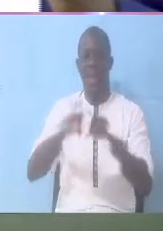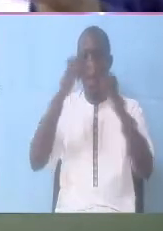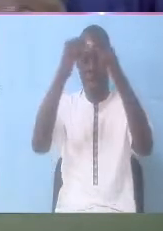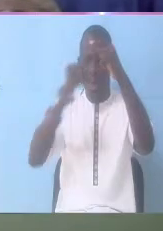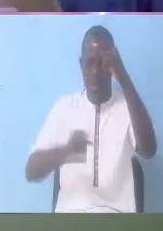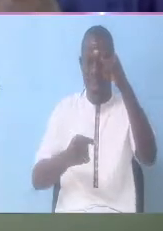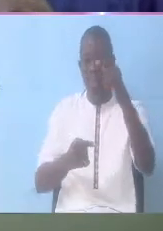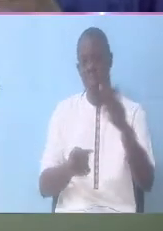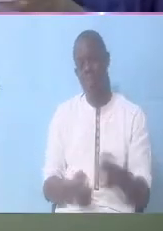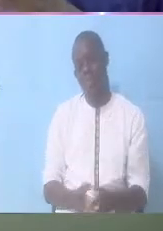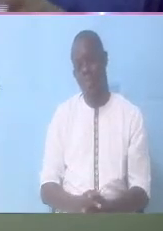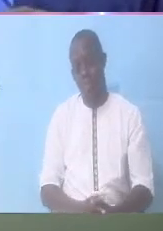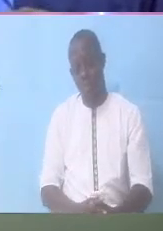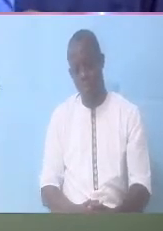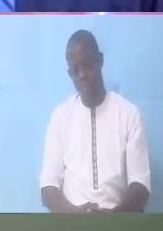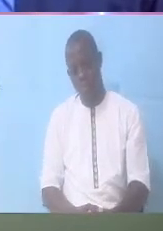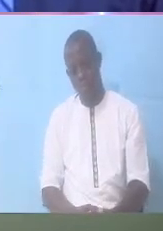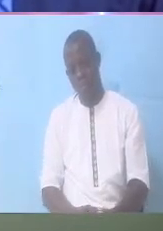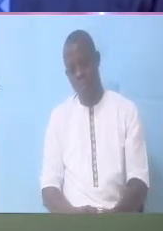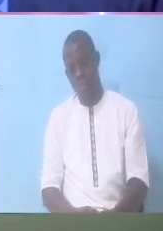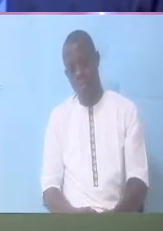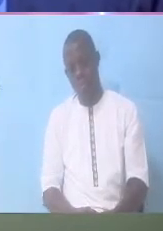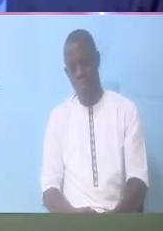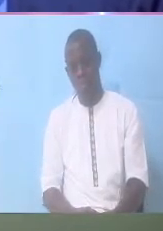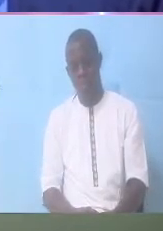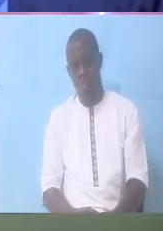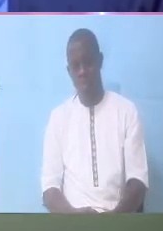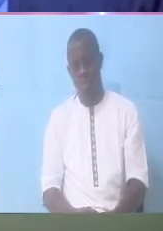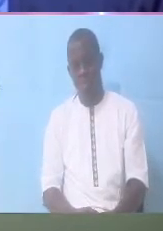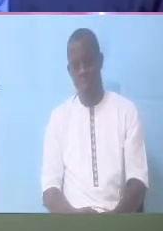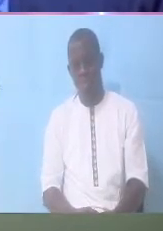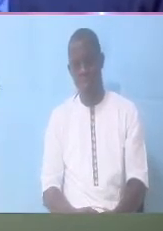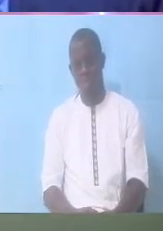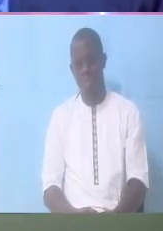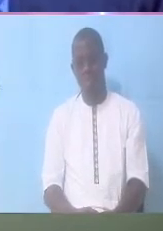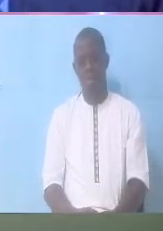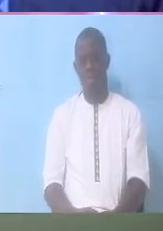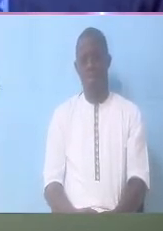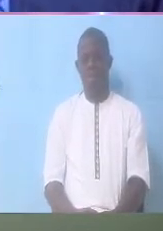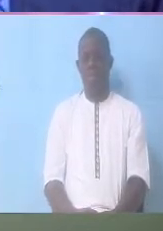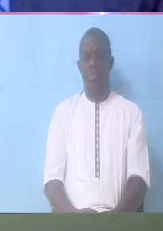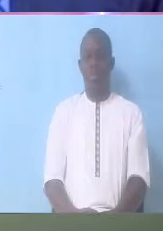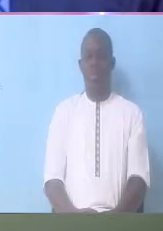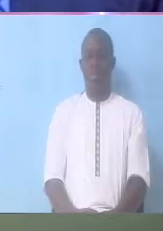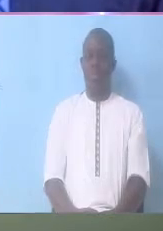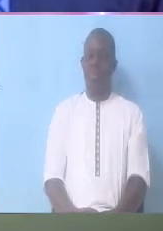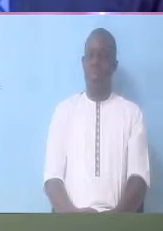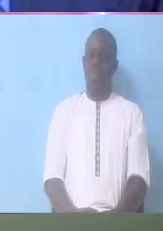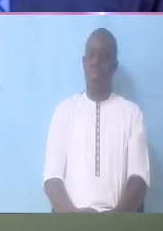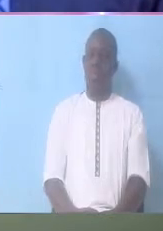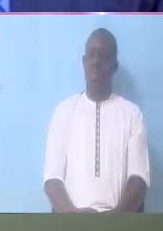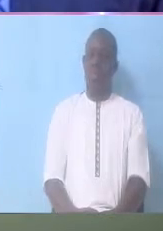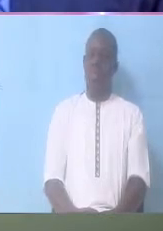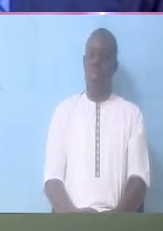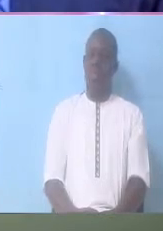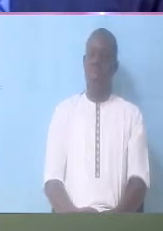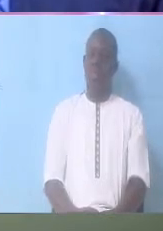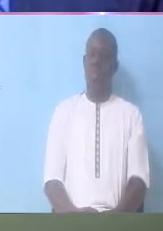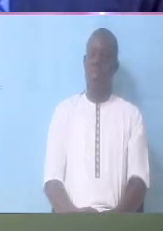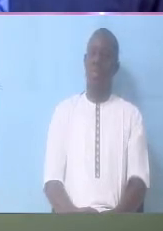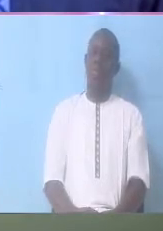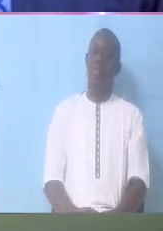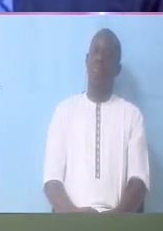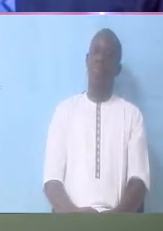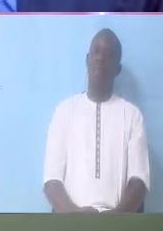Okay. We can't have a push and pull on here. Why would Jammeh want Blaise Diagne to be killed spiritually or Gaddafi and other people? What I'm trying to tell you here